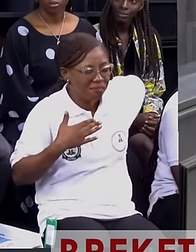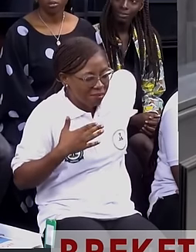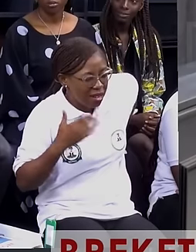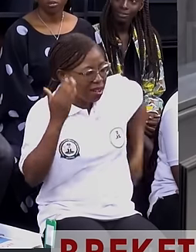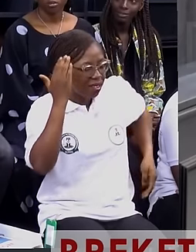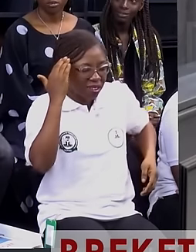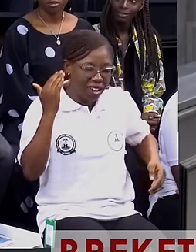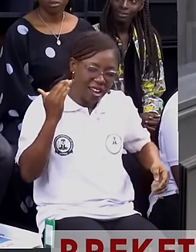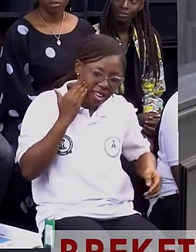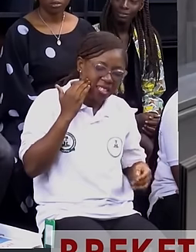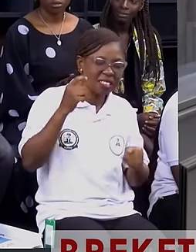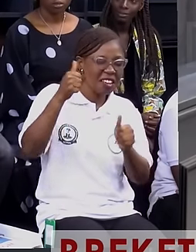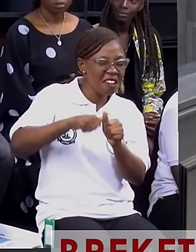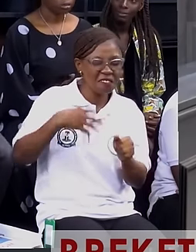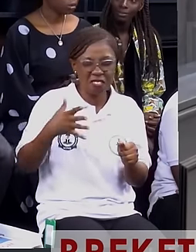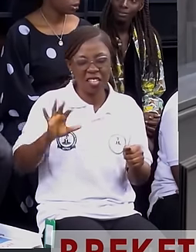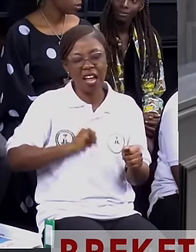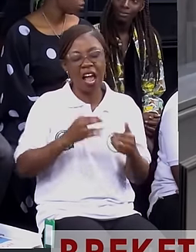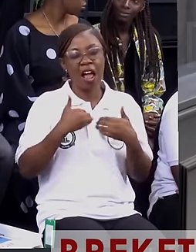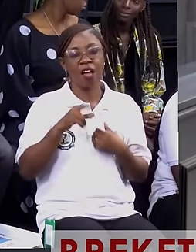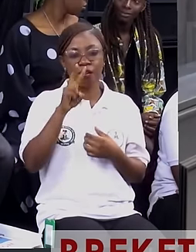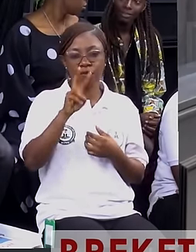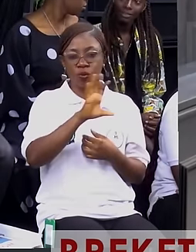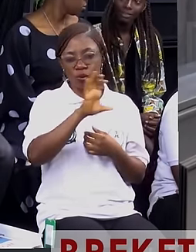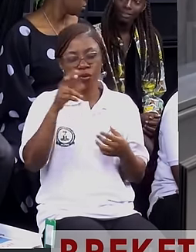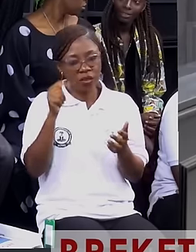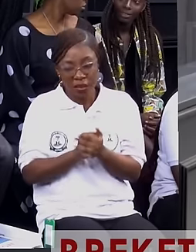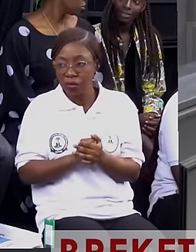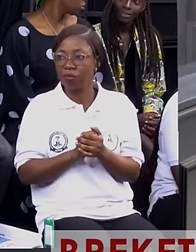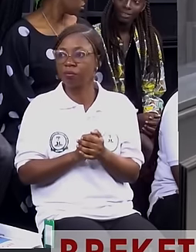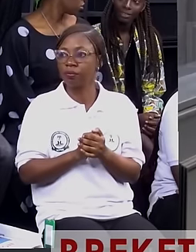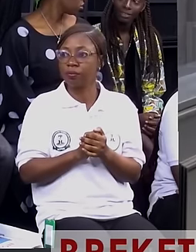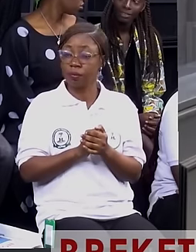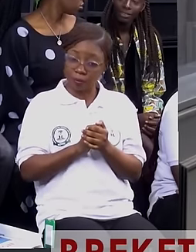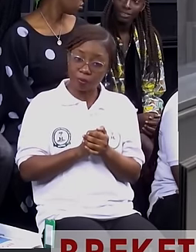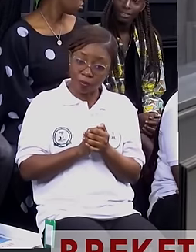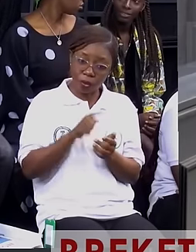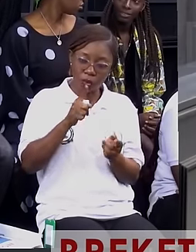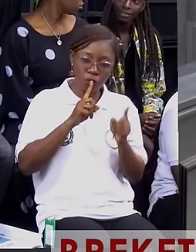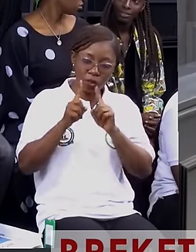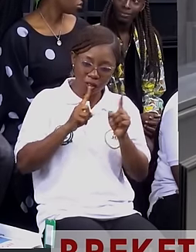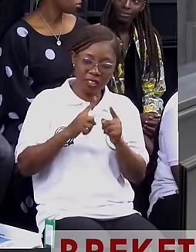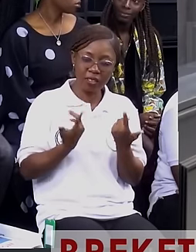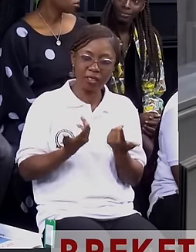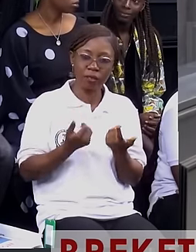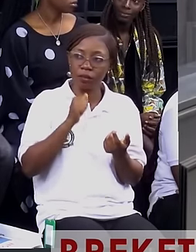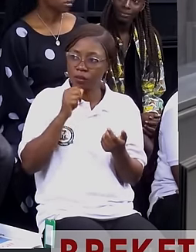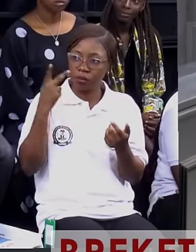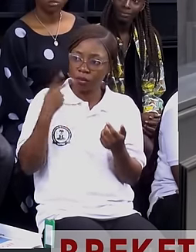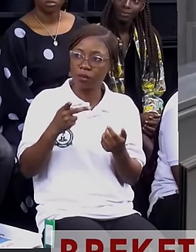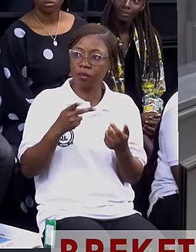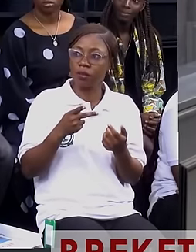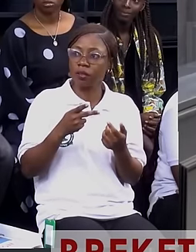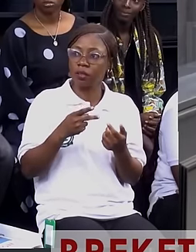head, everything. I said, I have 200,000. They said, you are talking. They not see 200,000.